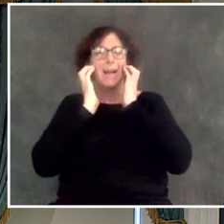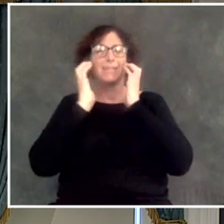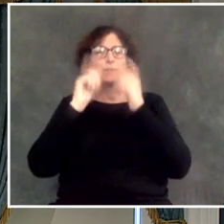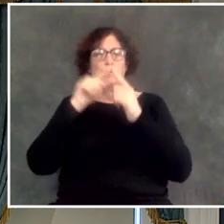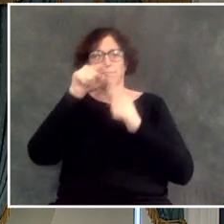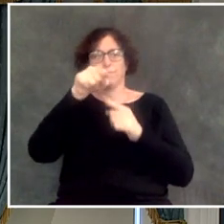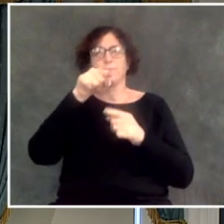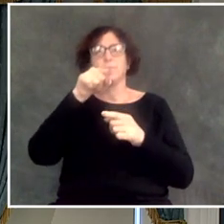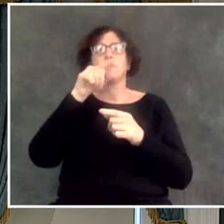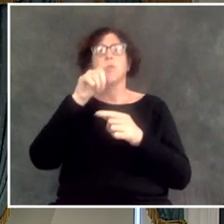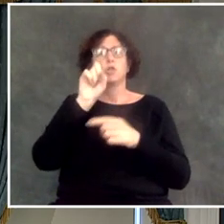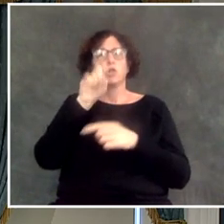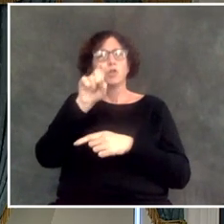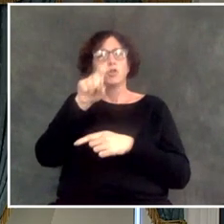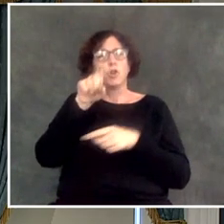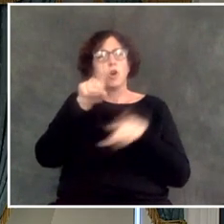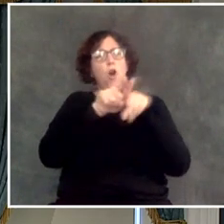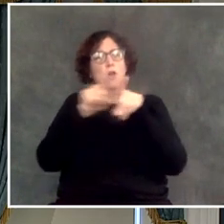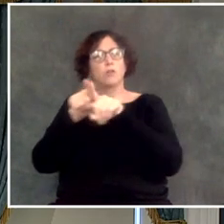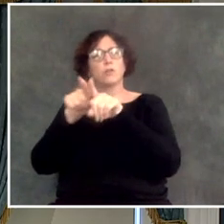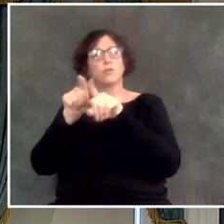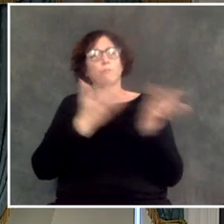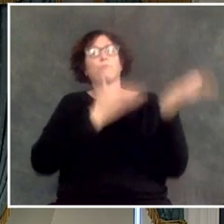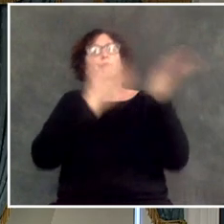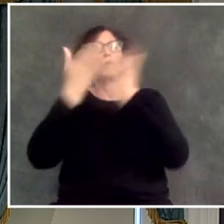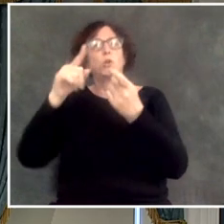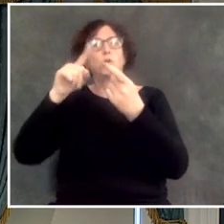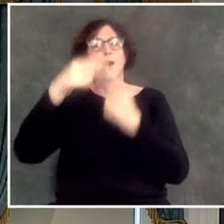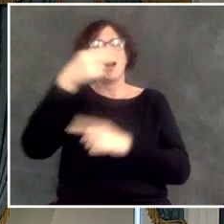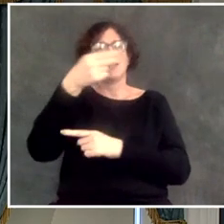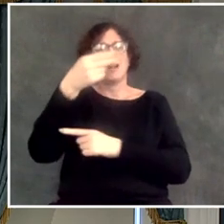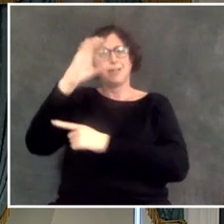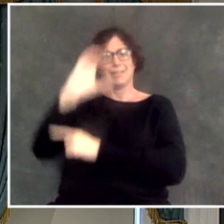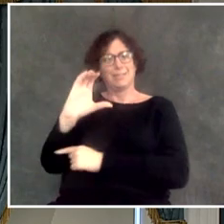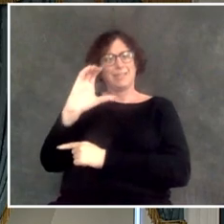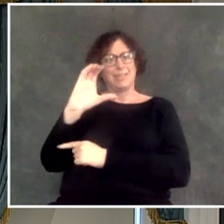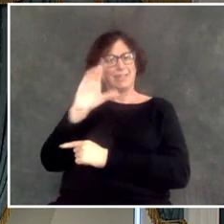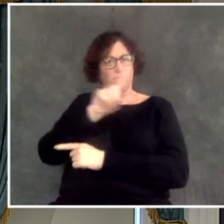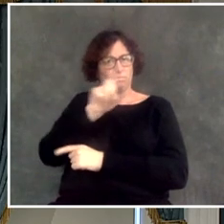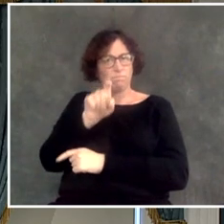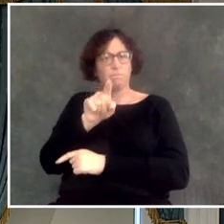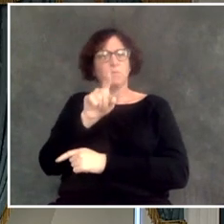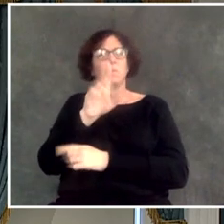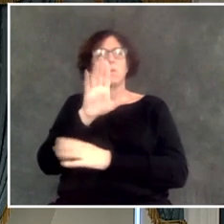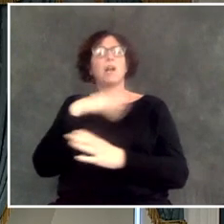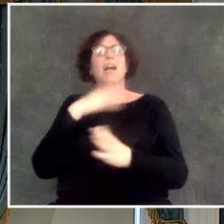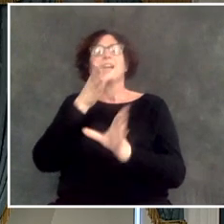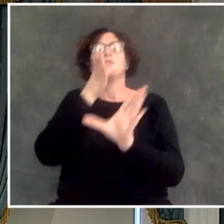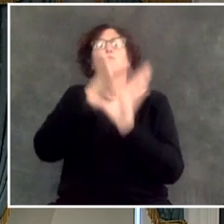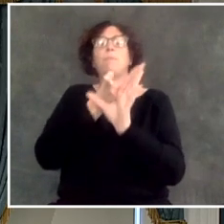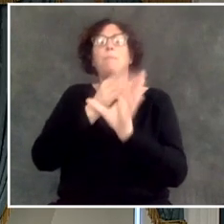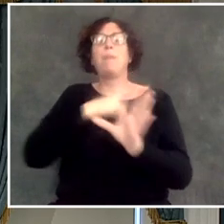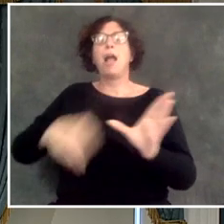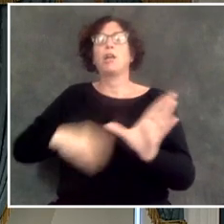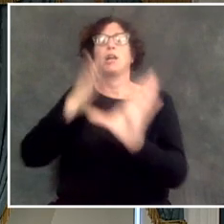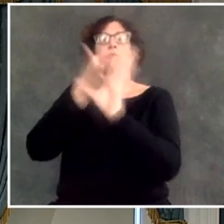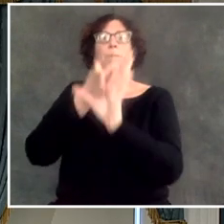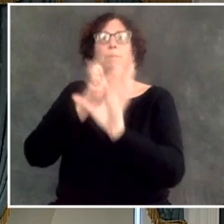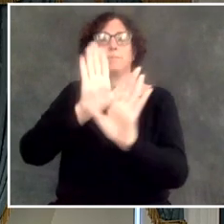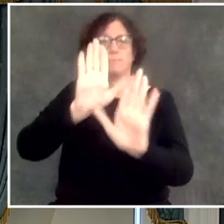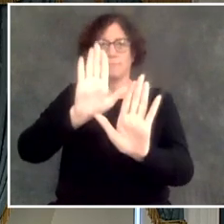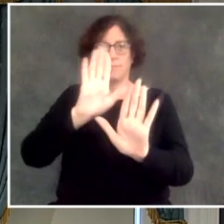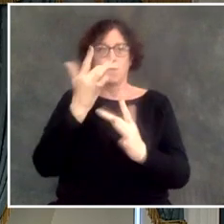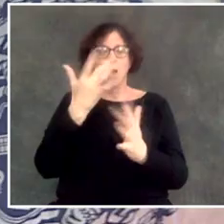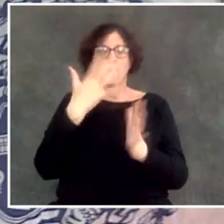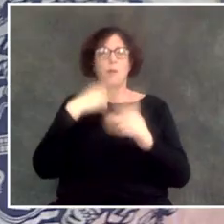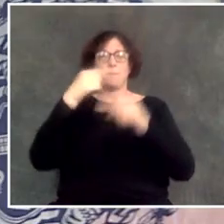other facility in New York. Josh, general thoughts on yeah, Josh, let's just keep the line open so I can get clarity. Josh, I just want to make sure we're